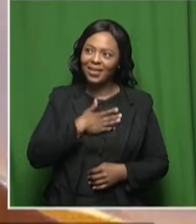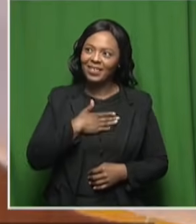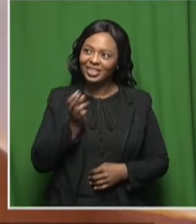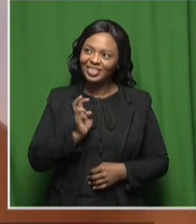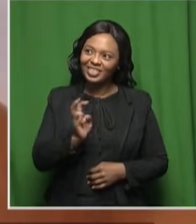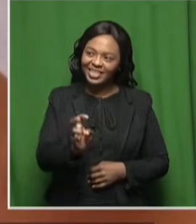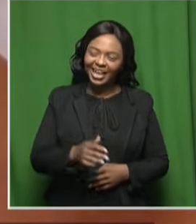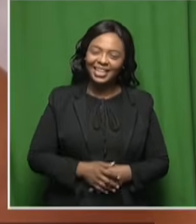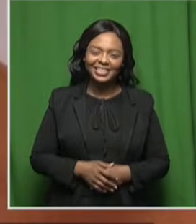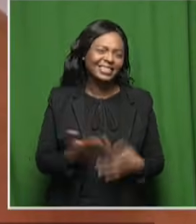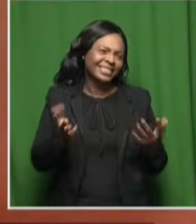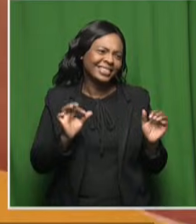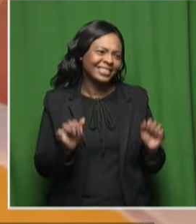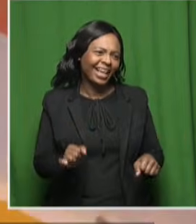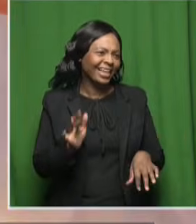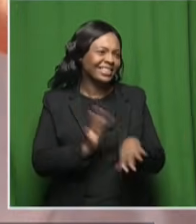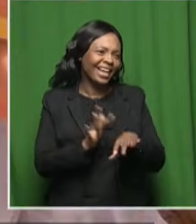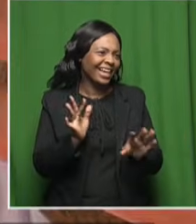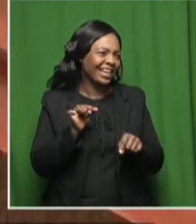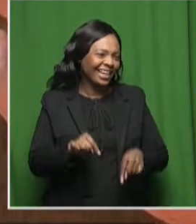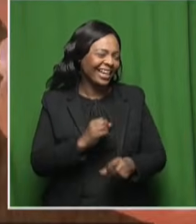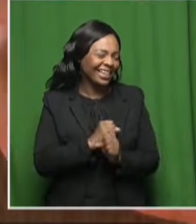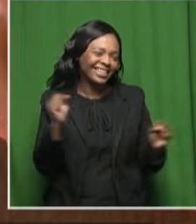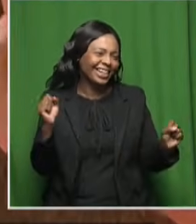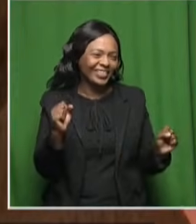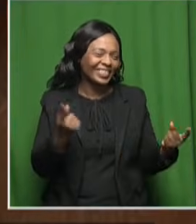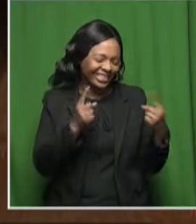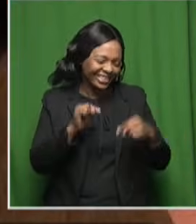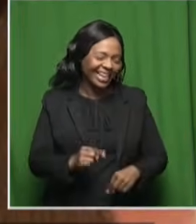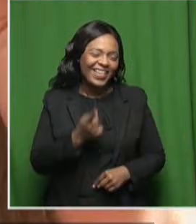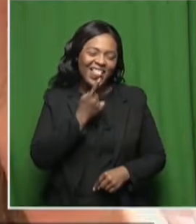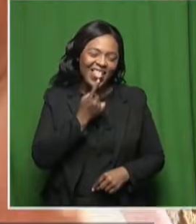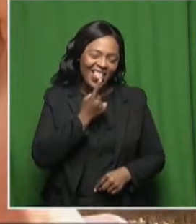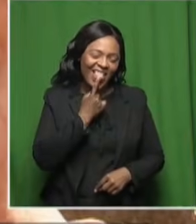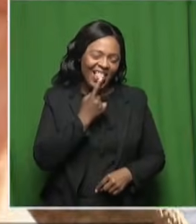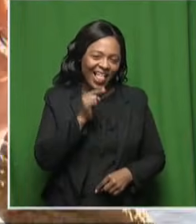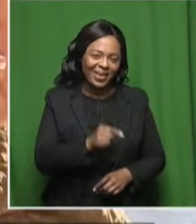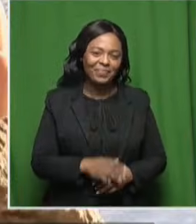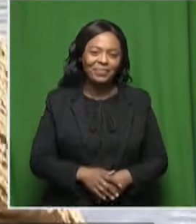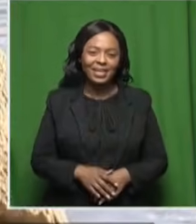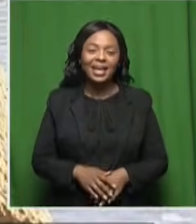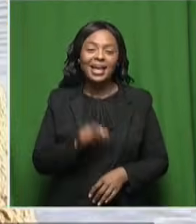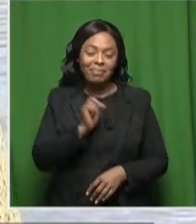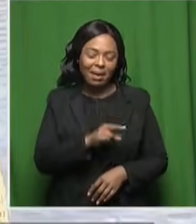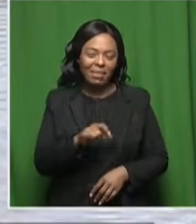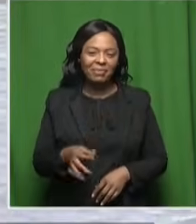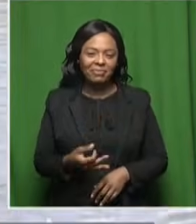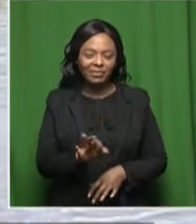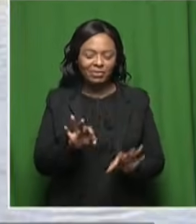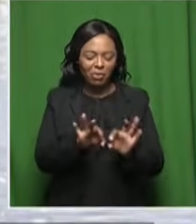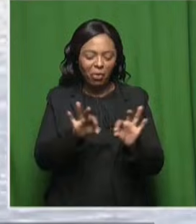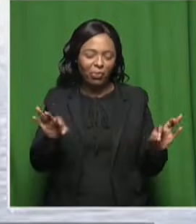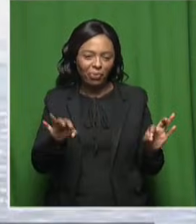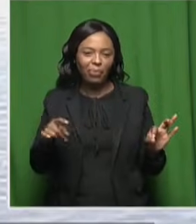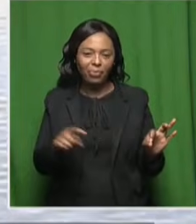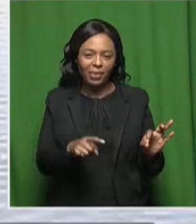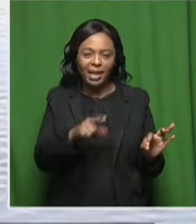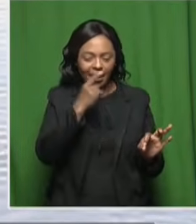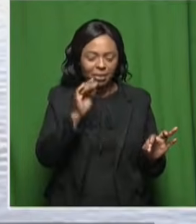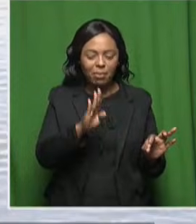to Velddrif. Please taste bokkoms Let me for try us. this. So this, of course, is a strip of bokkom. It is the dried